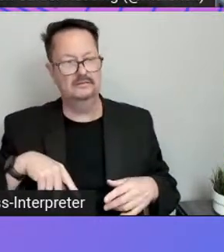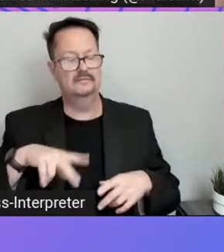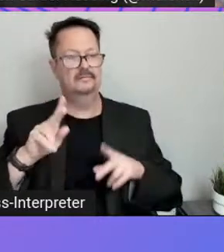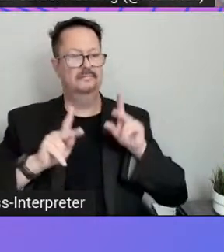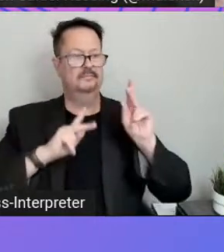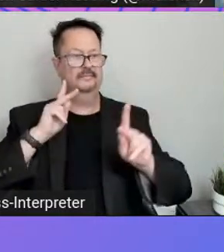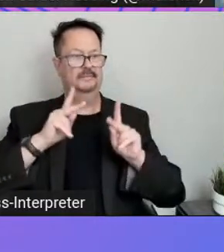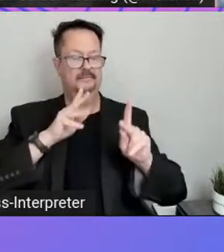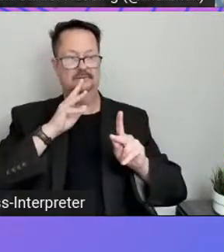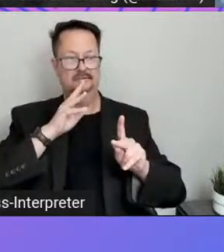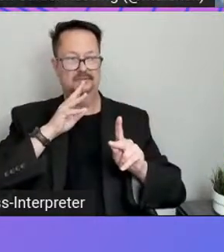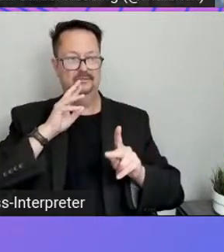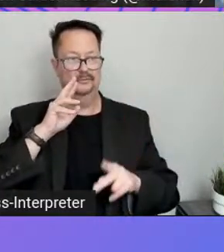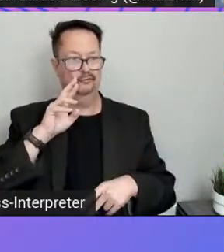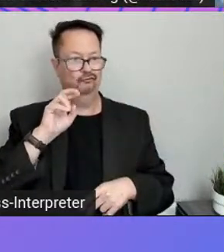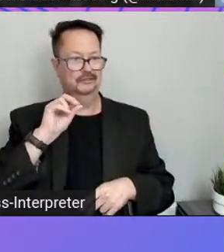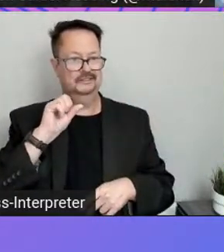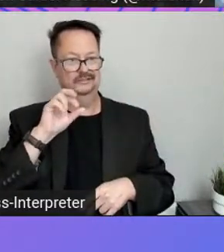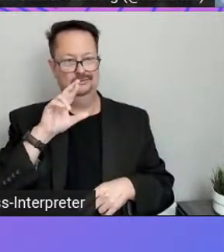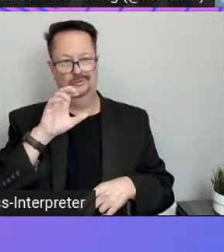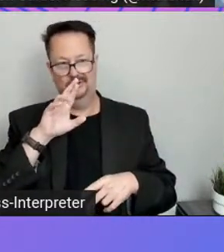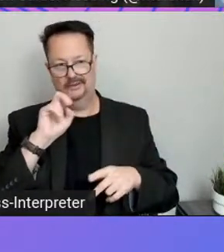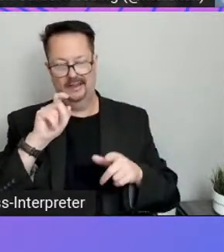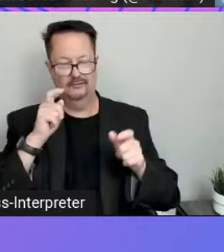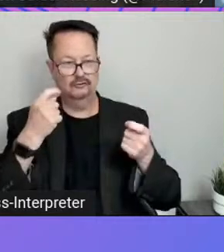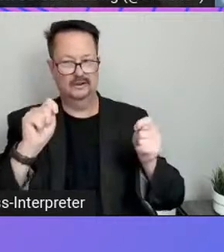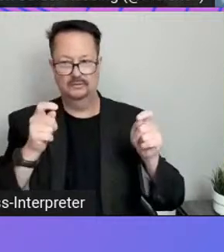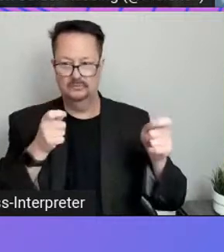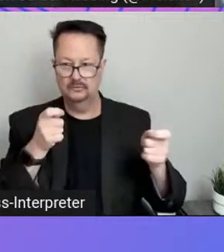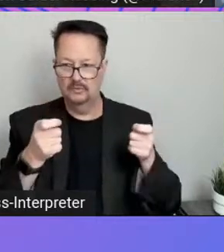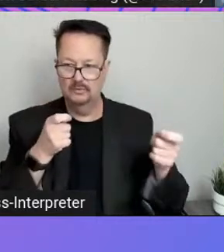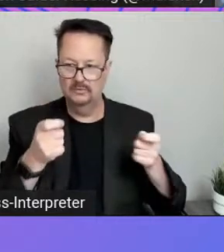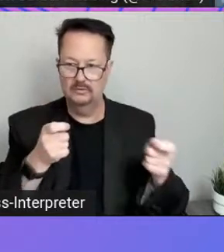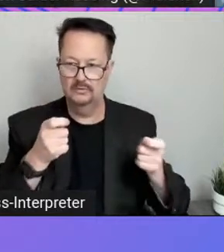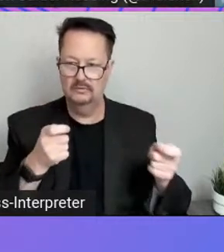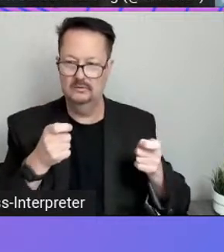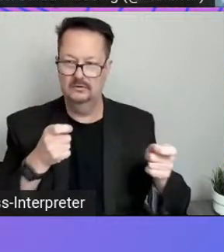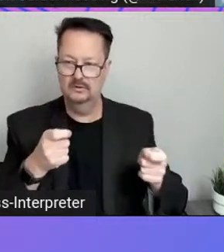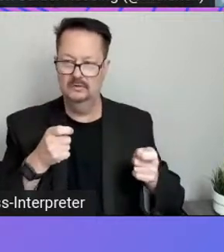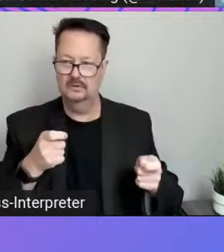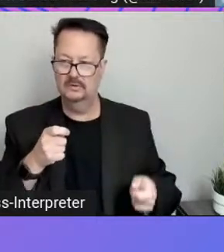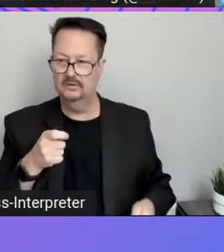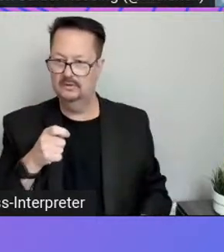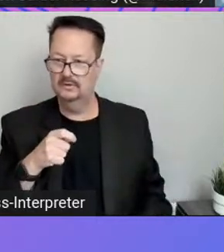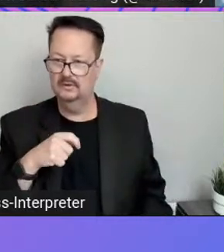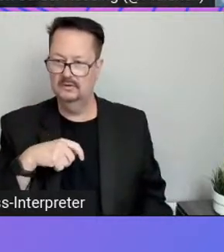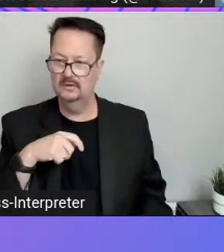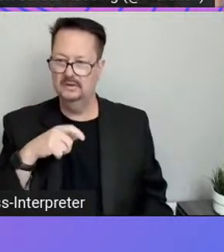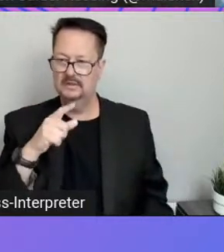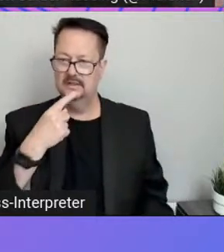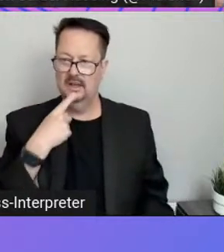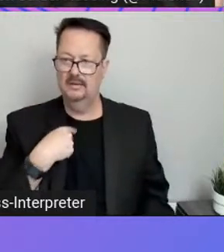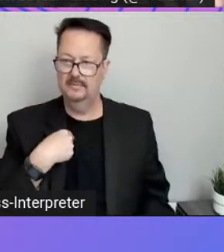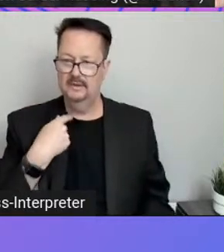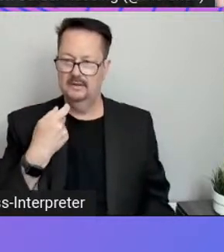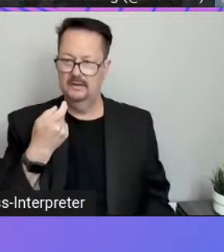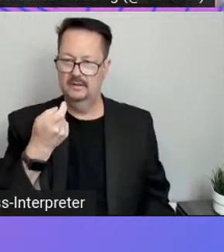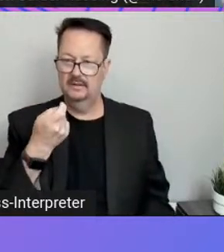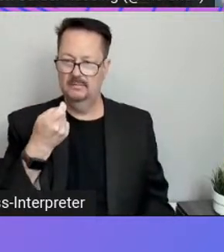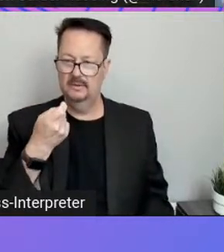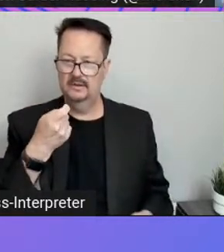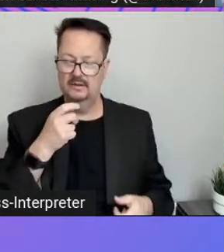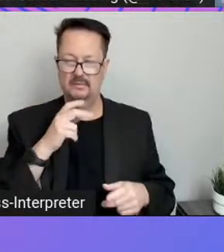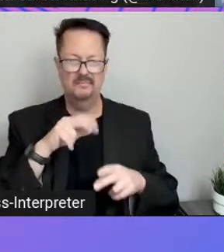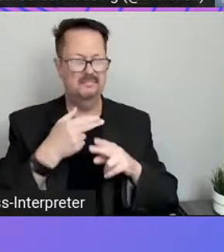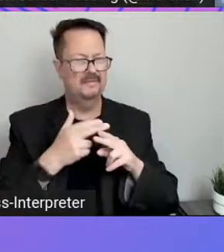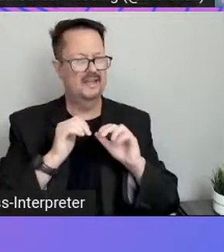sprawl, which is coming and growing more and more. You have to find a way to control that. So yep. Can you tell me a little bit about how you did